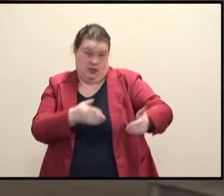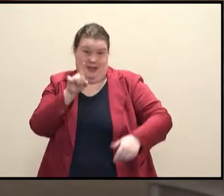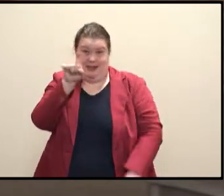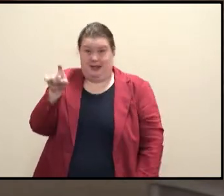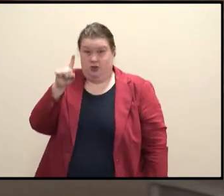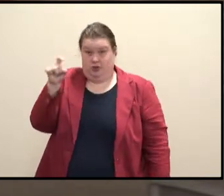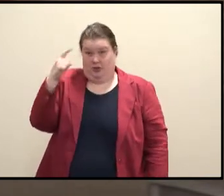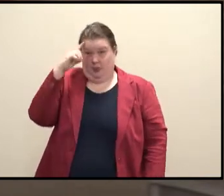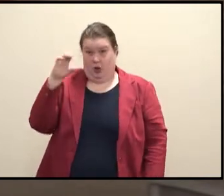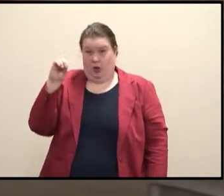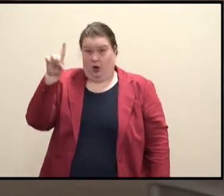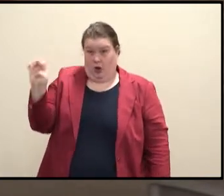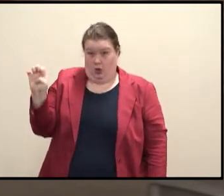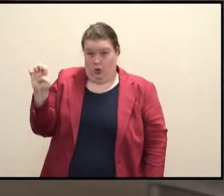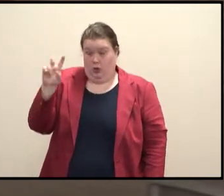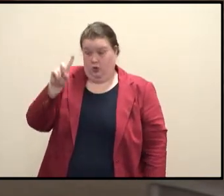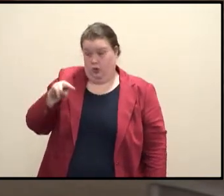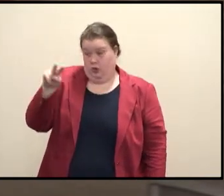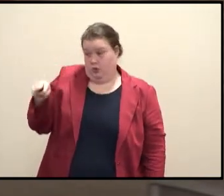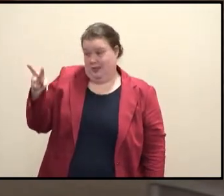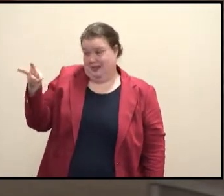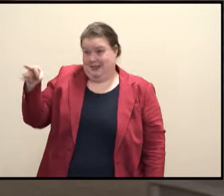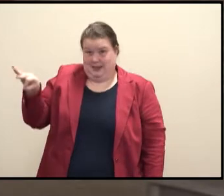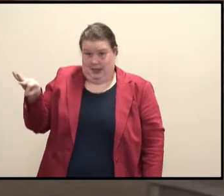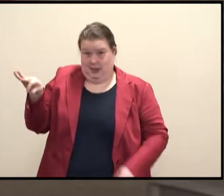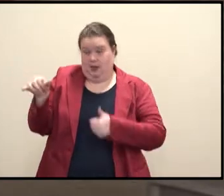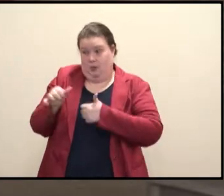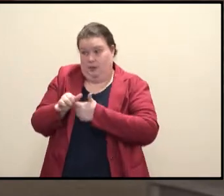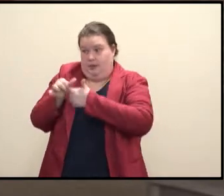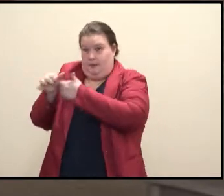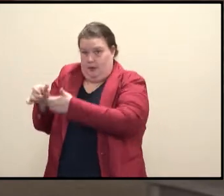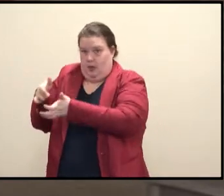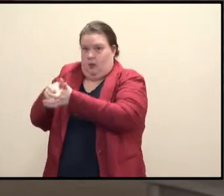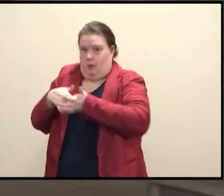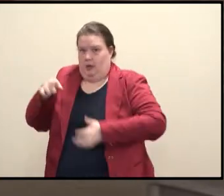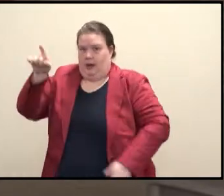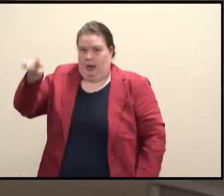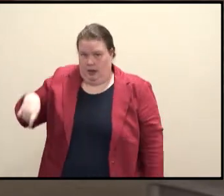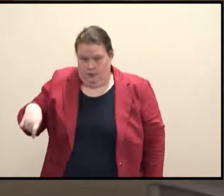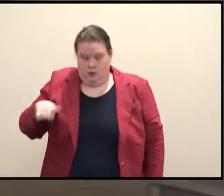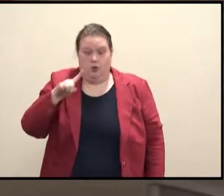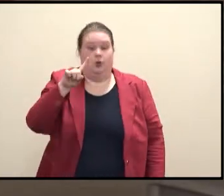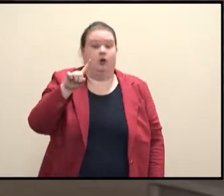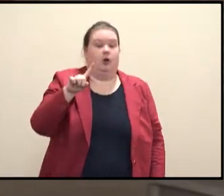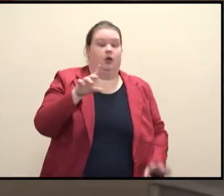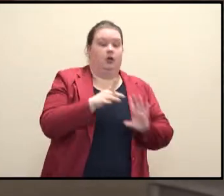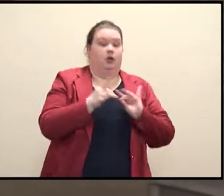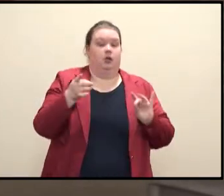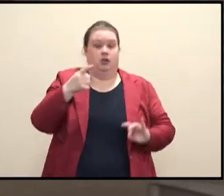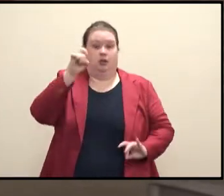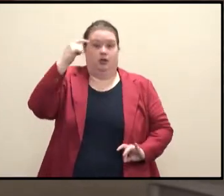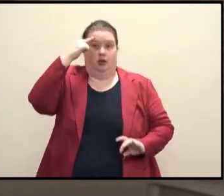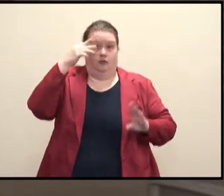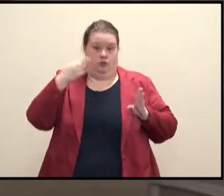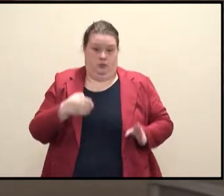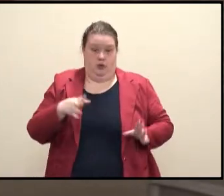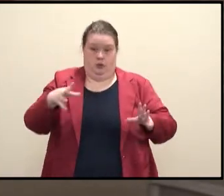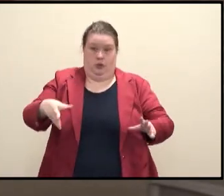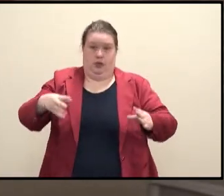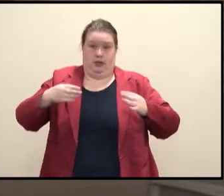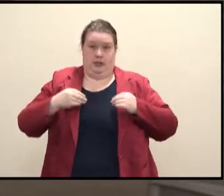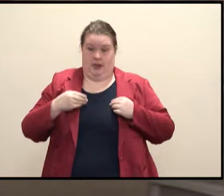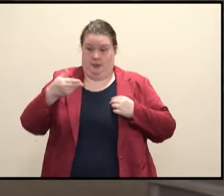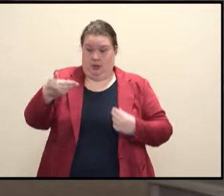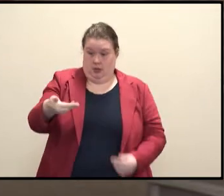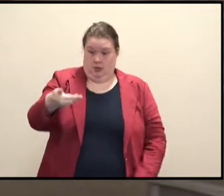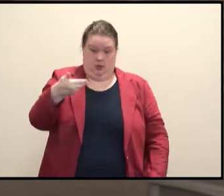Code 2269 that we have to follow says the governmental entity shall select the offeror that submits the proposal that